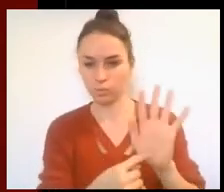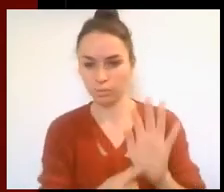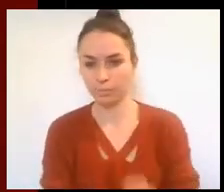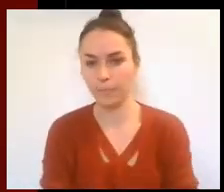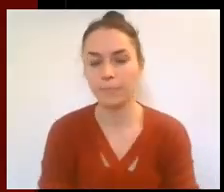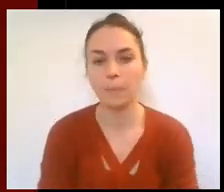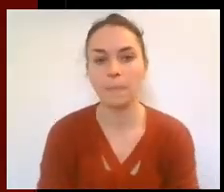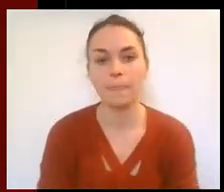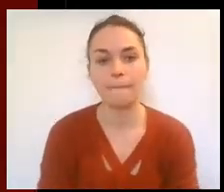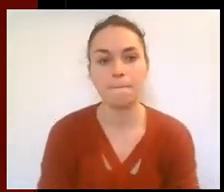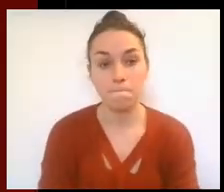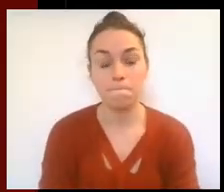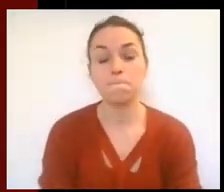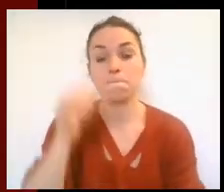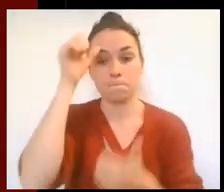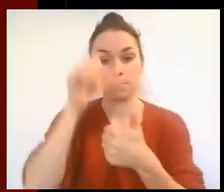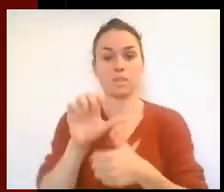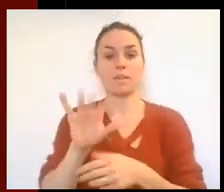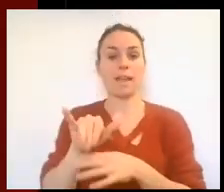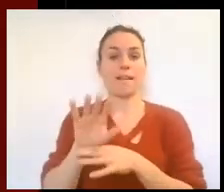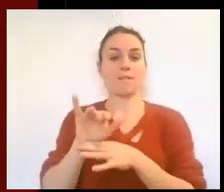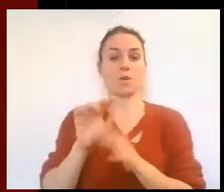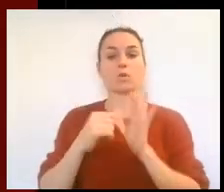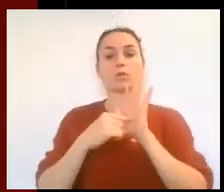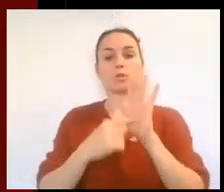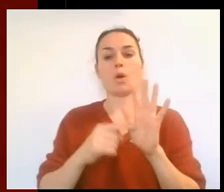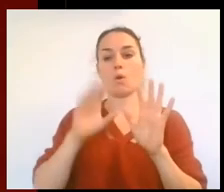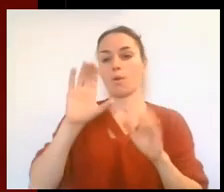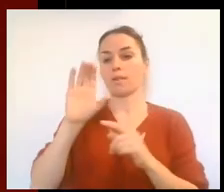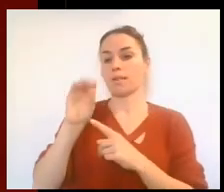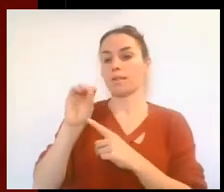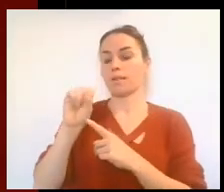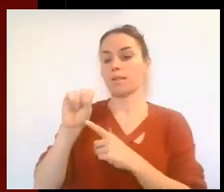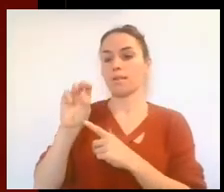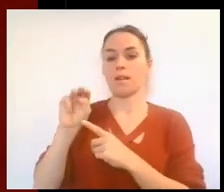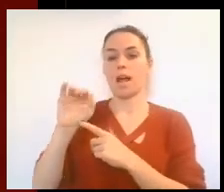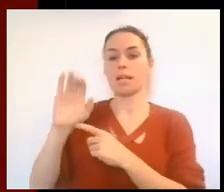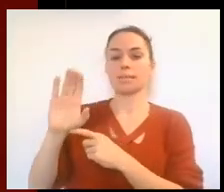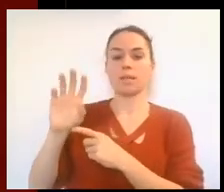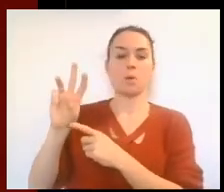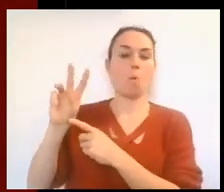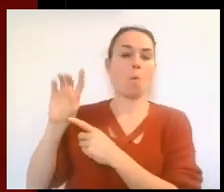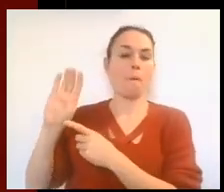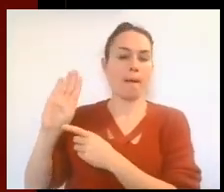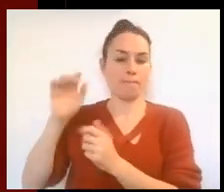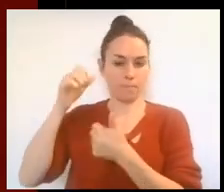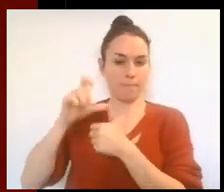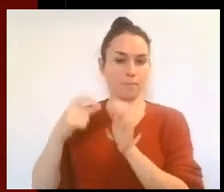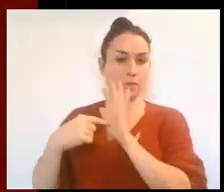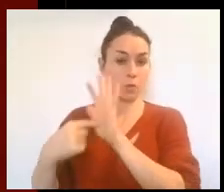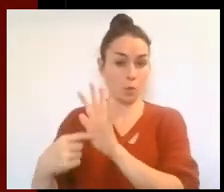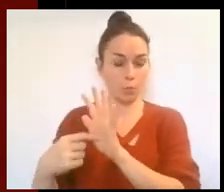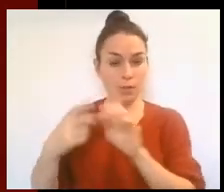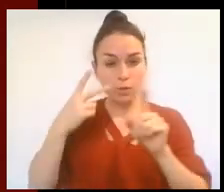cosmic web that I was showing you, and we take one of these micro fluctuations and expand